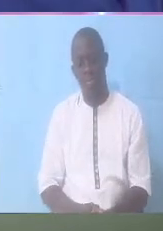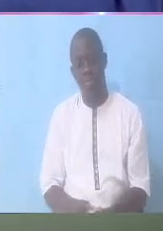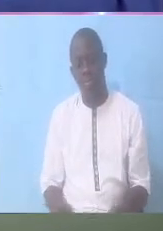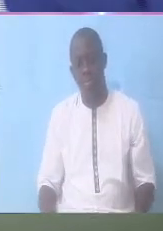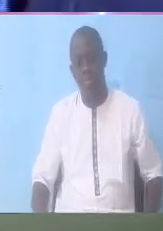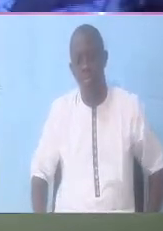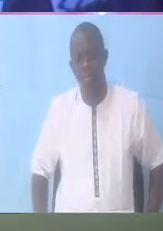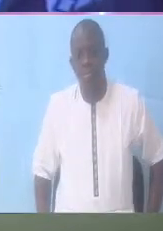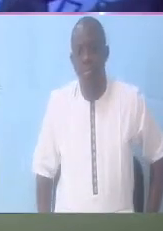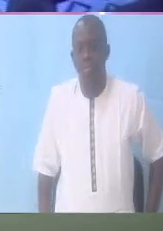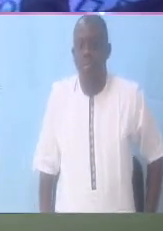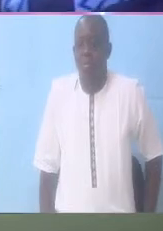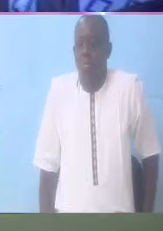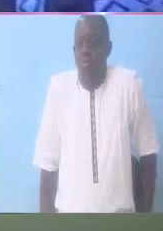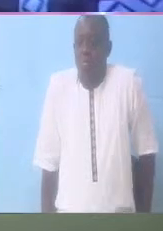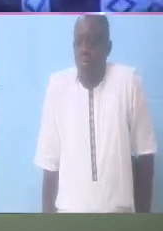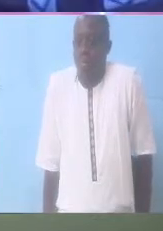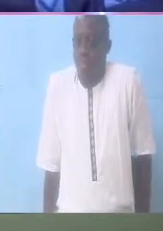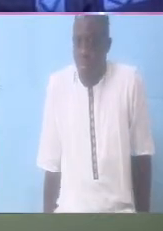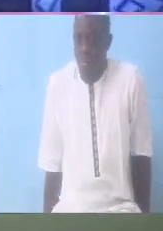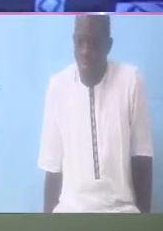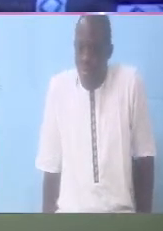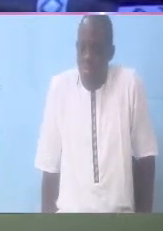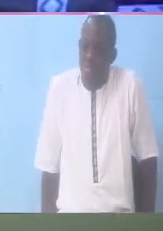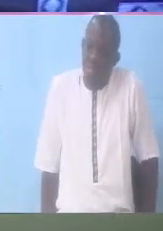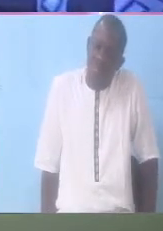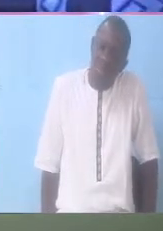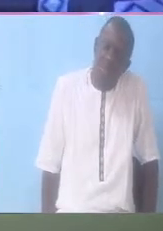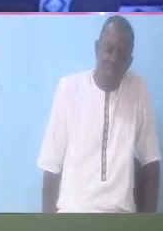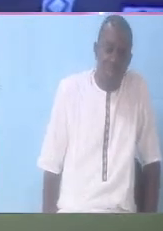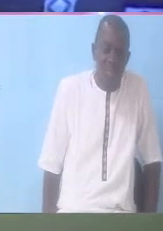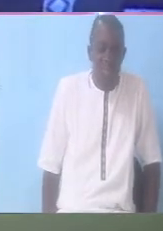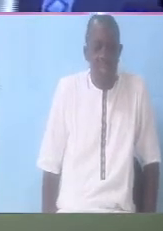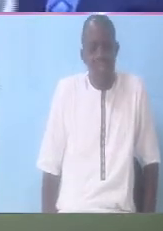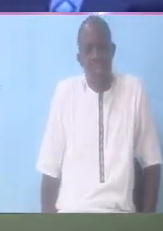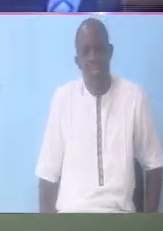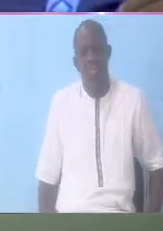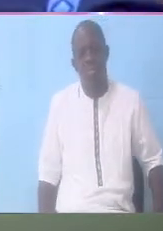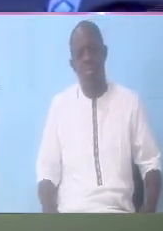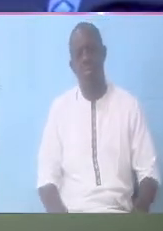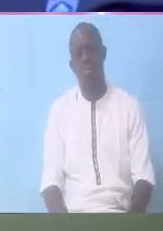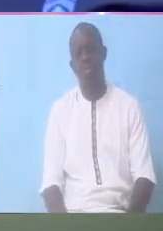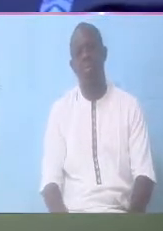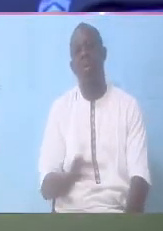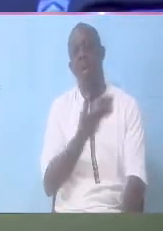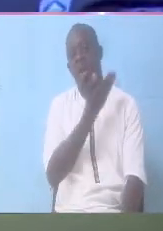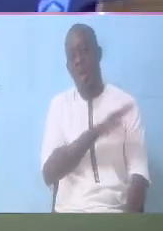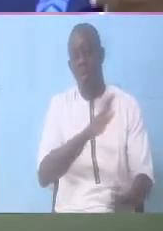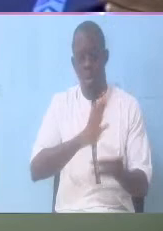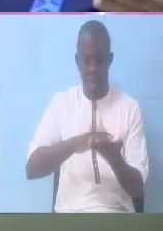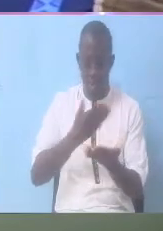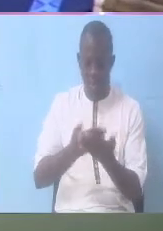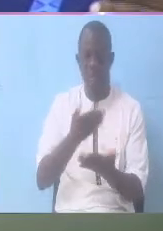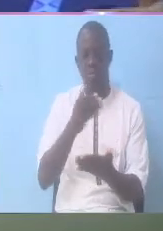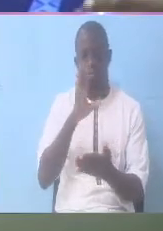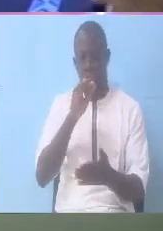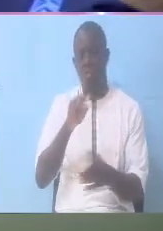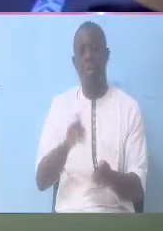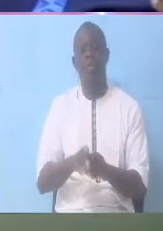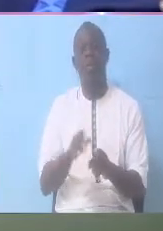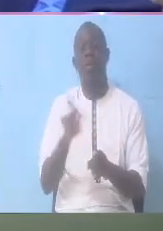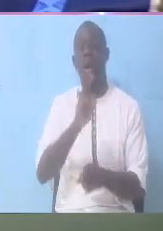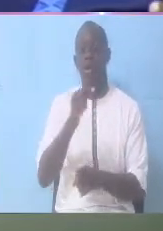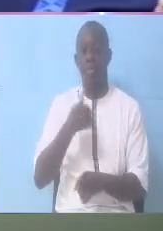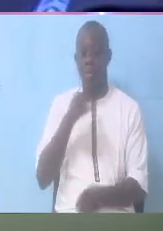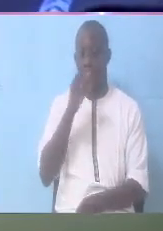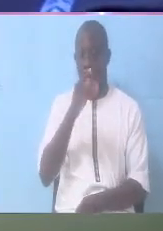talk about him, not to kill them, sir. Don't put words in my mouth, sir. Allow the interpreter to. What I'm saying is,